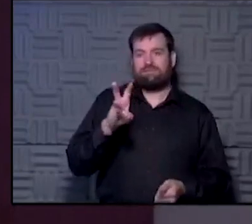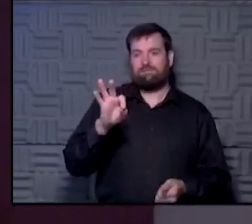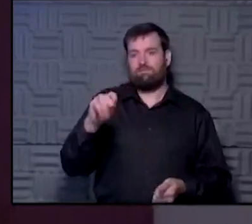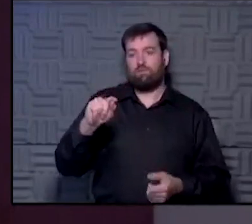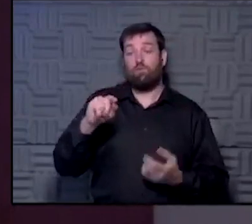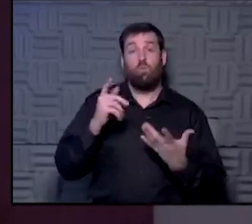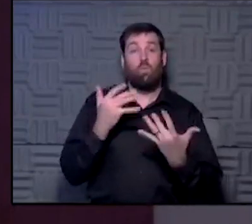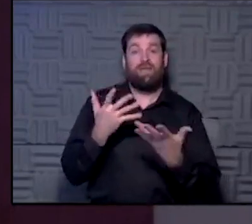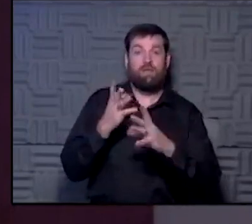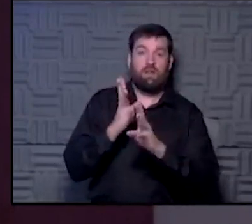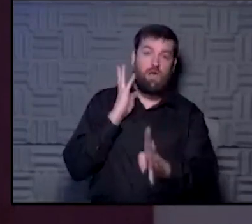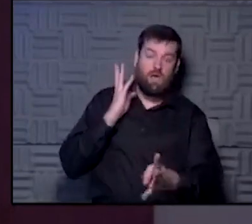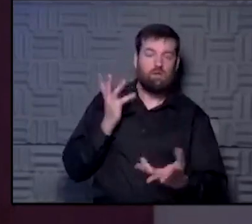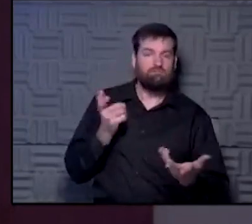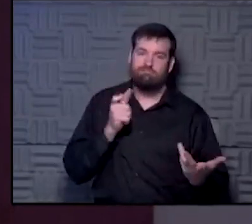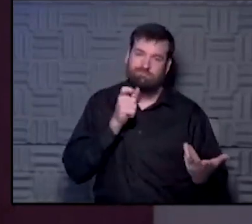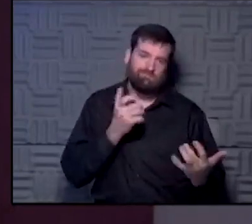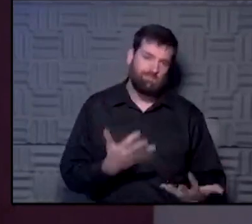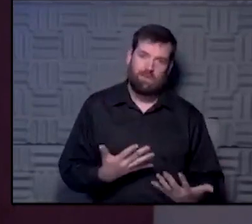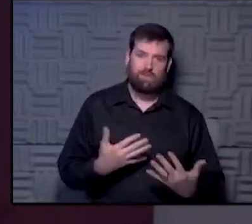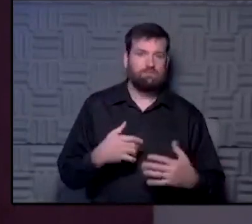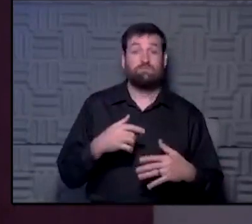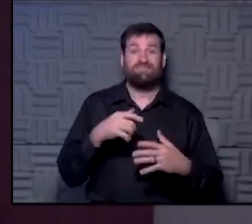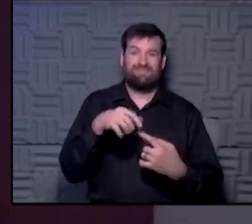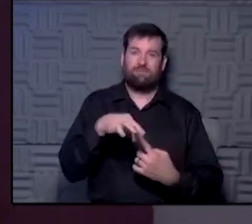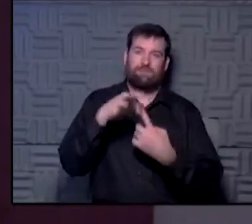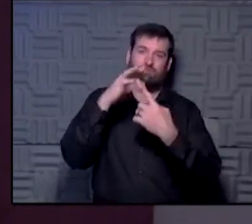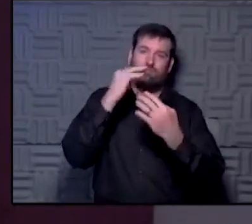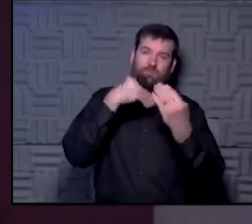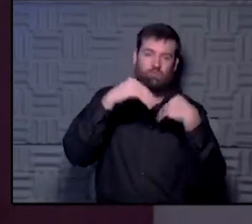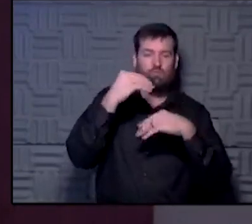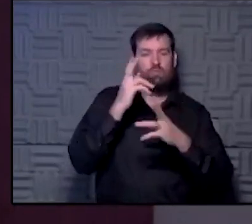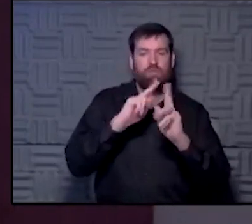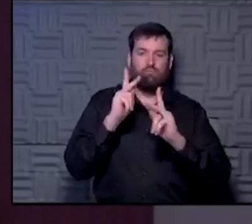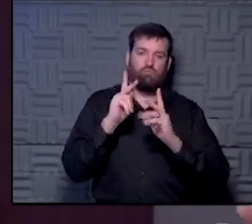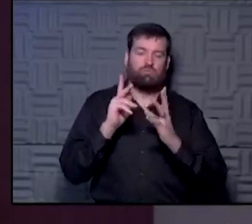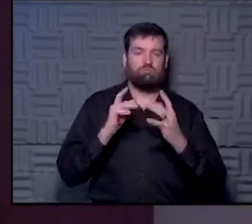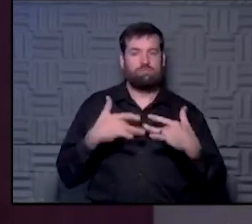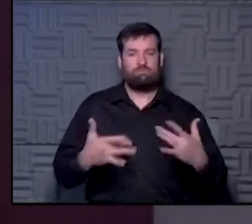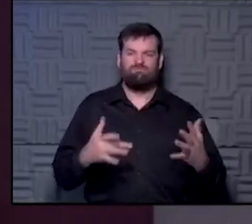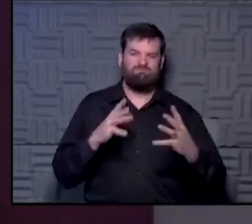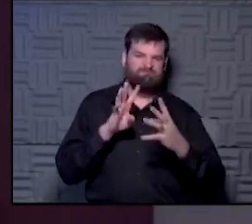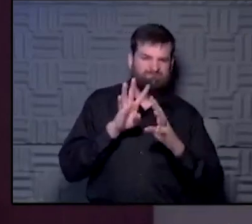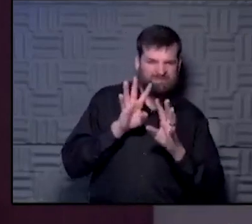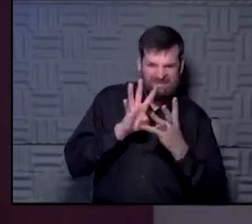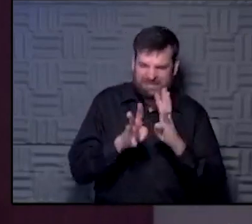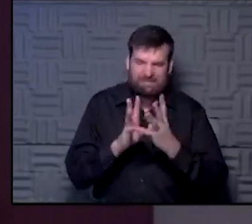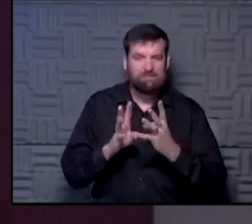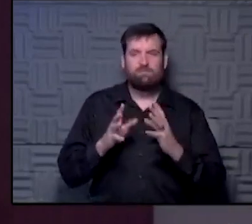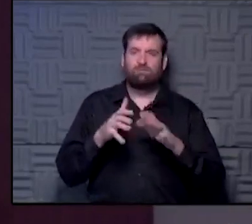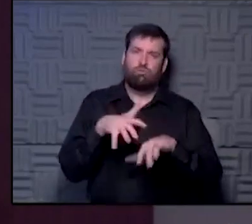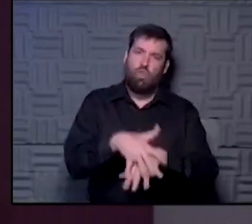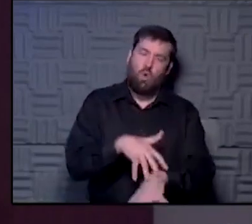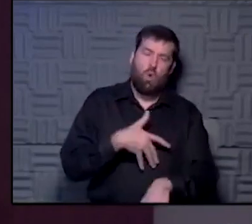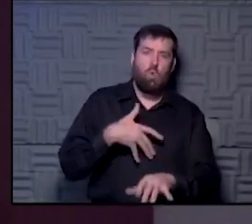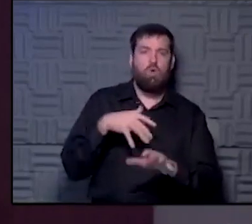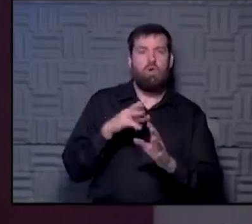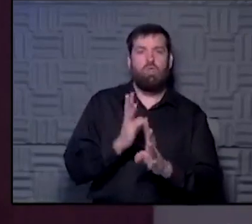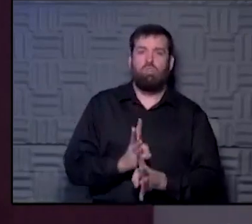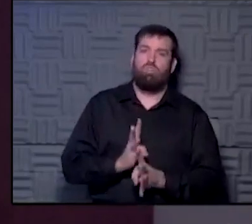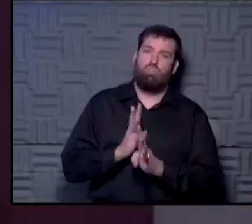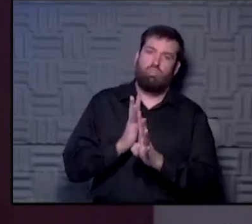line often for things, and especially food. So it's really the fact that people cluster around it. Those lines don't move especially fast, so there's often